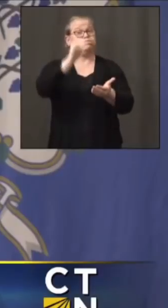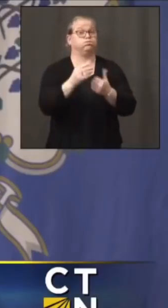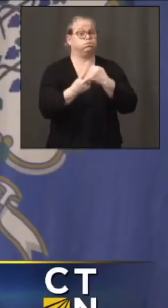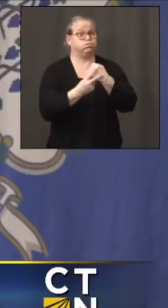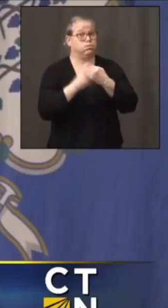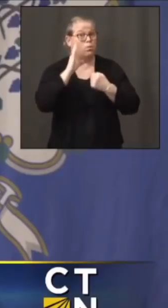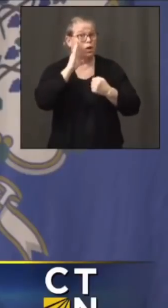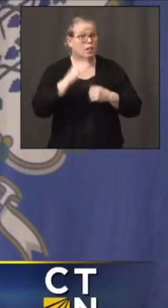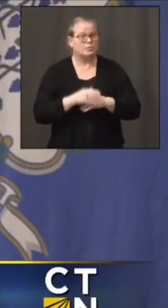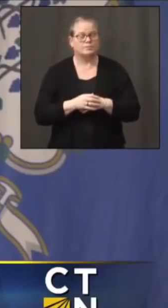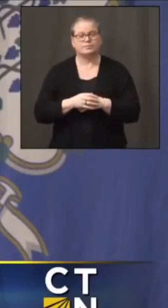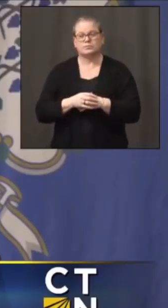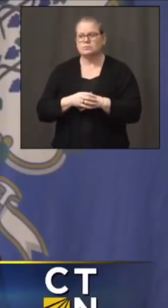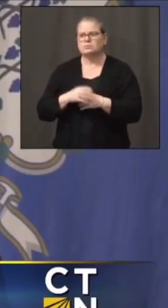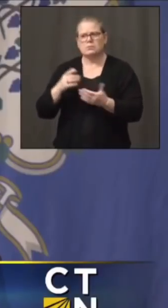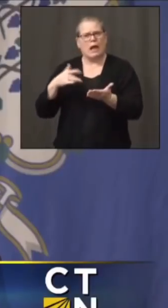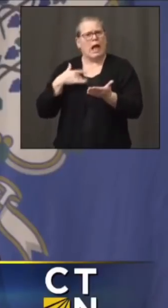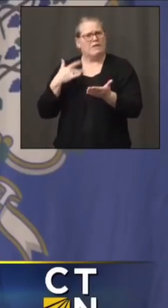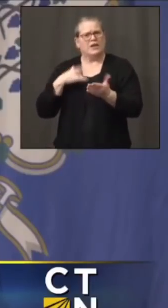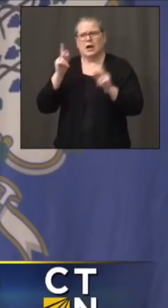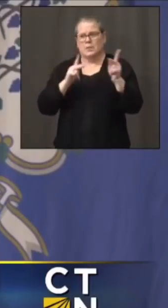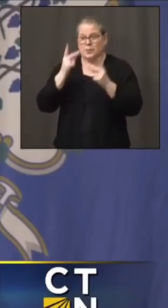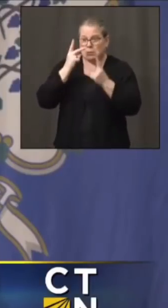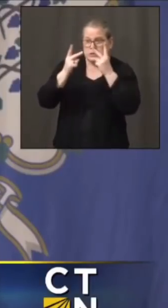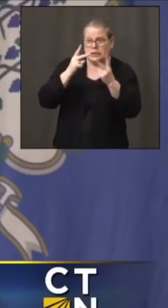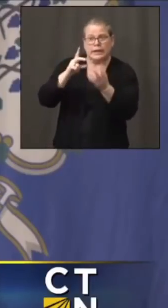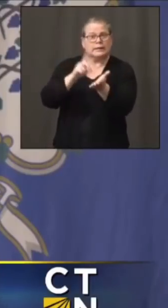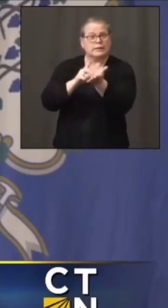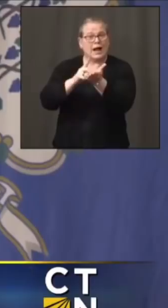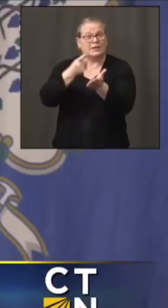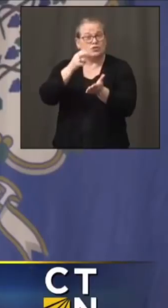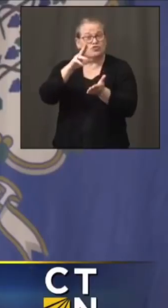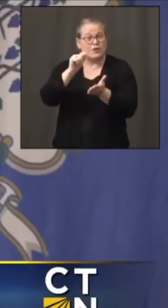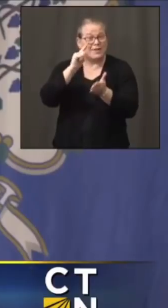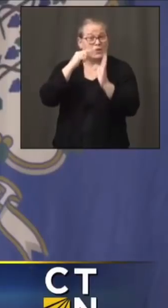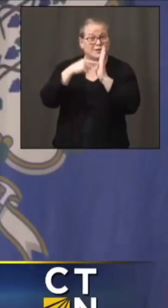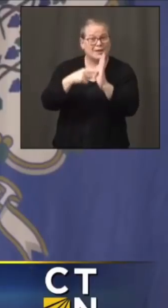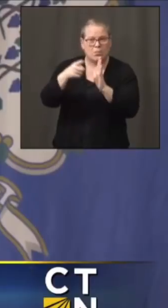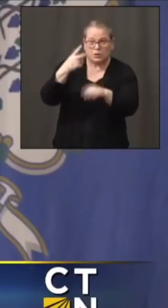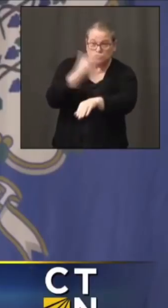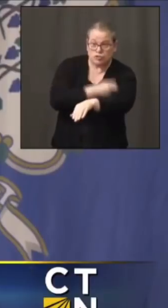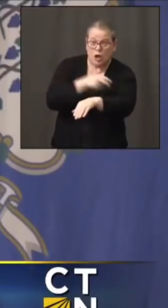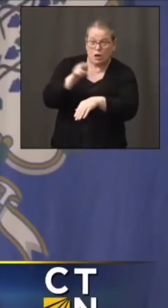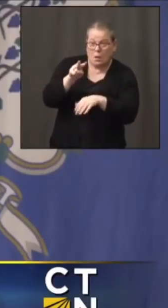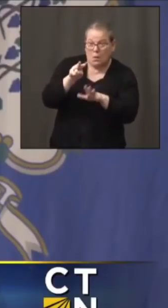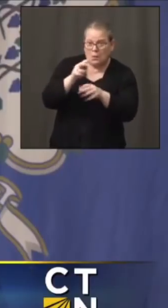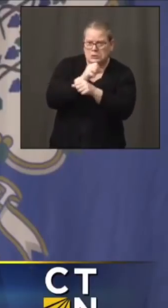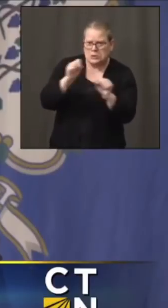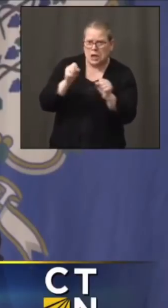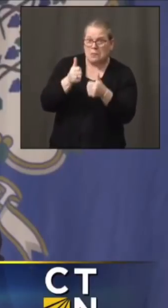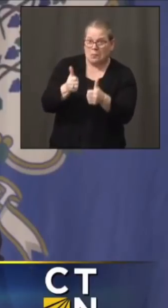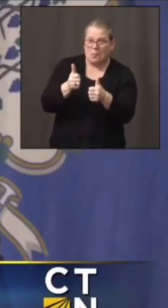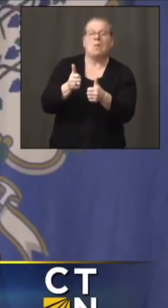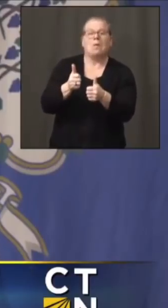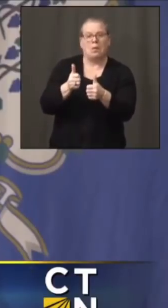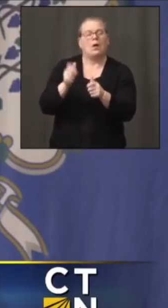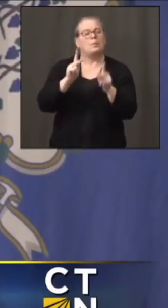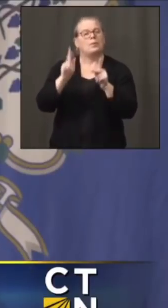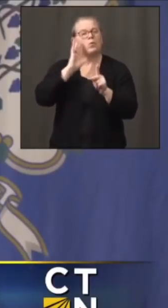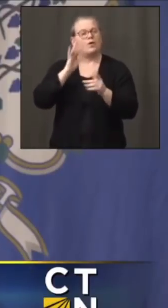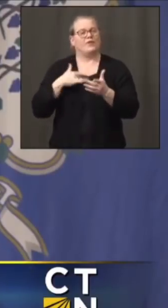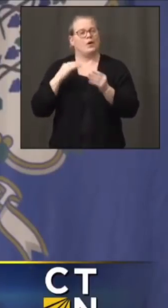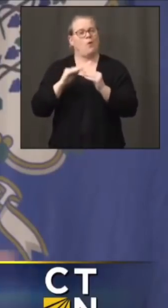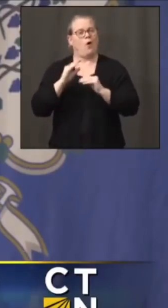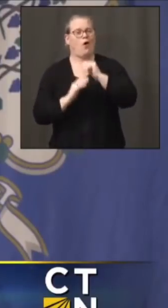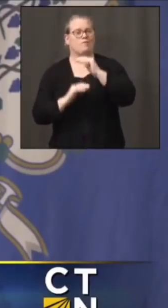knowing that it keeps them safe, you'll have more people coming forward. And at the same time, we're going to have, we're ramping up the production